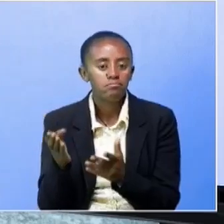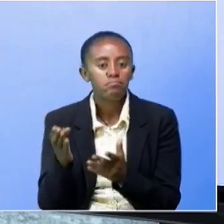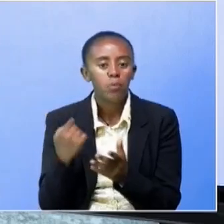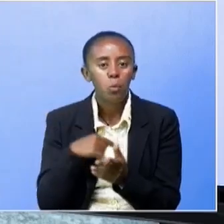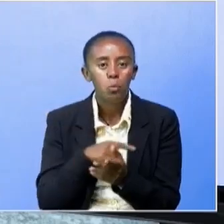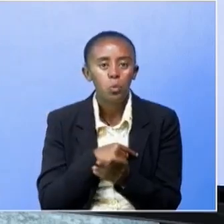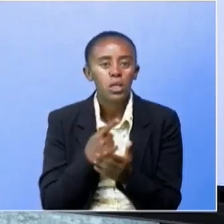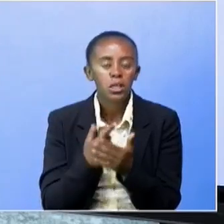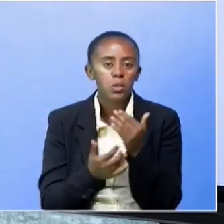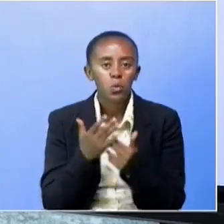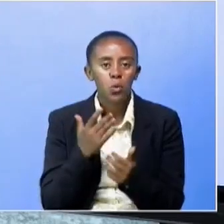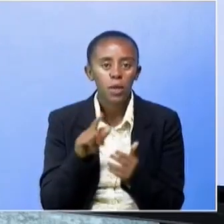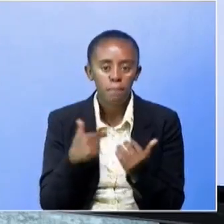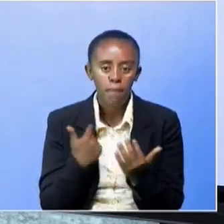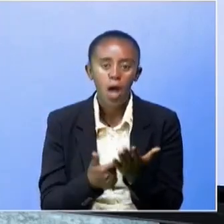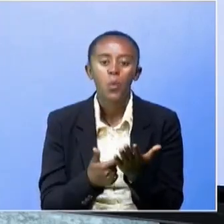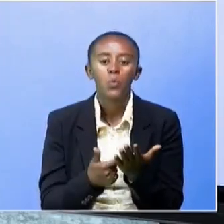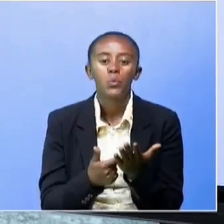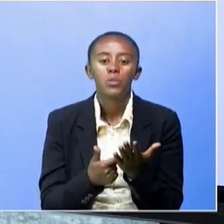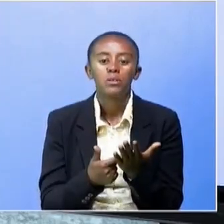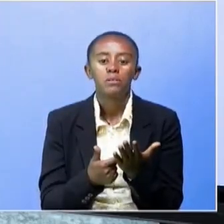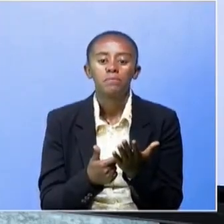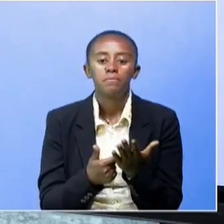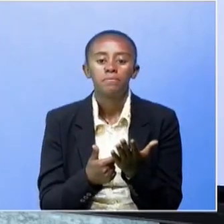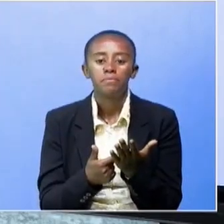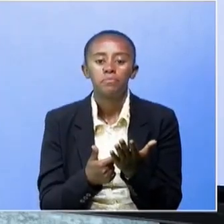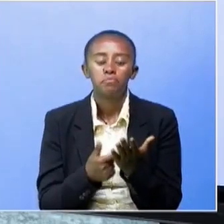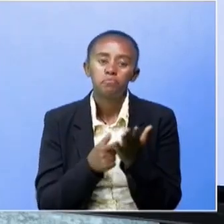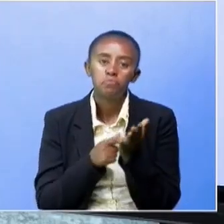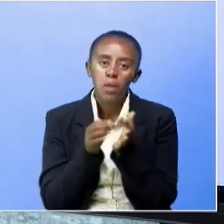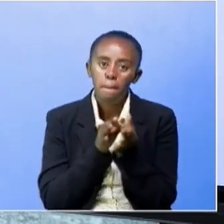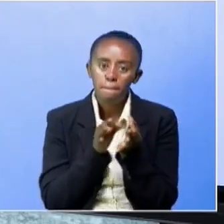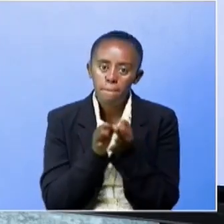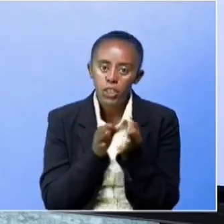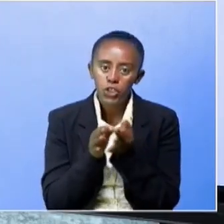talk about, we can mention